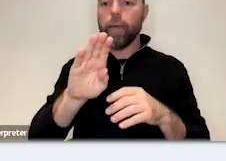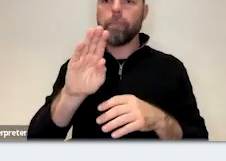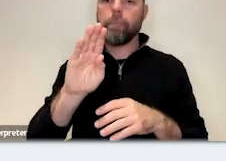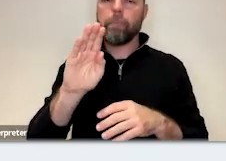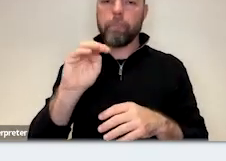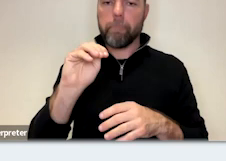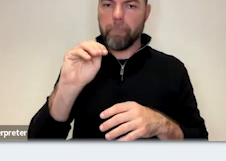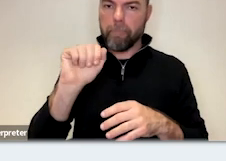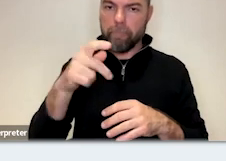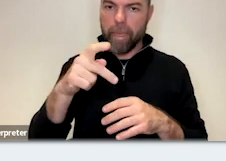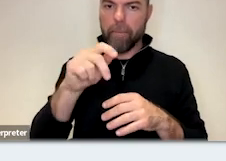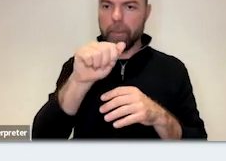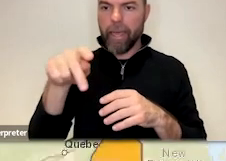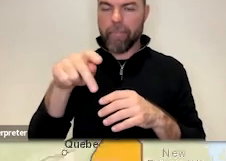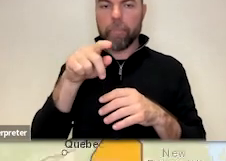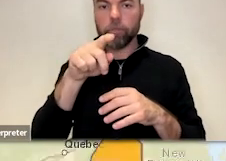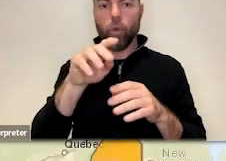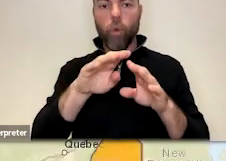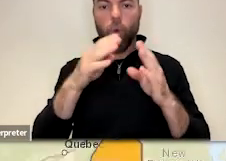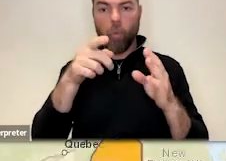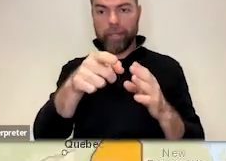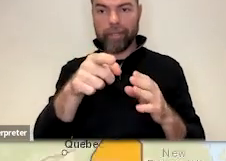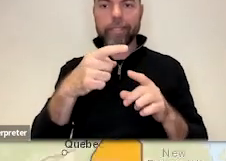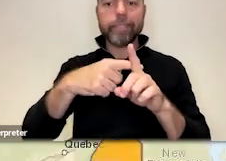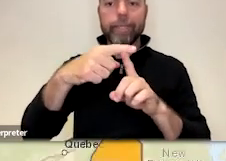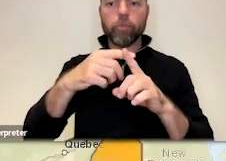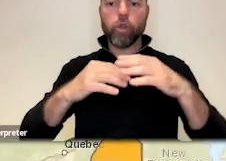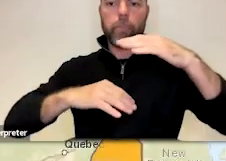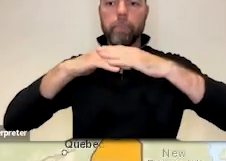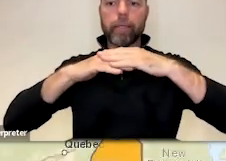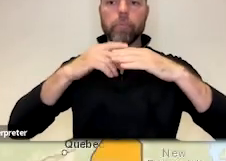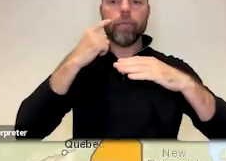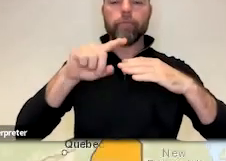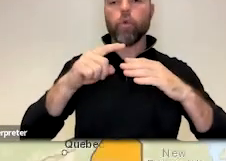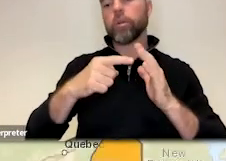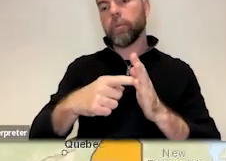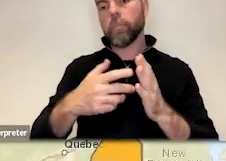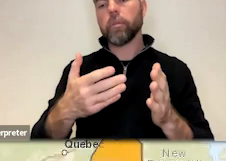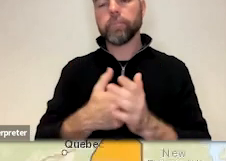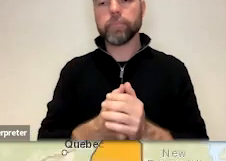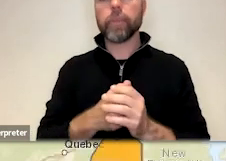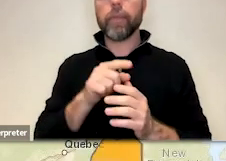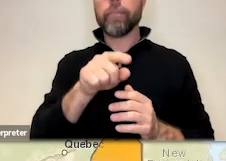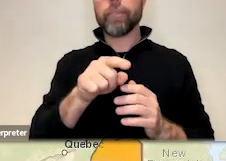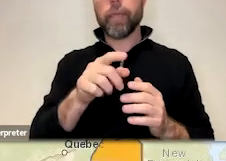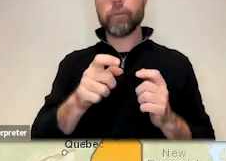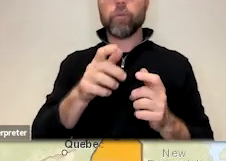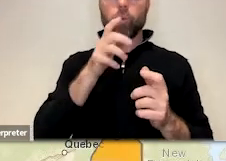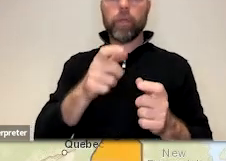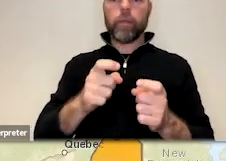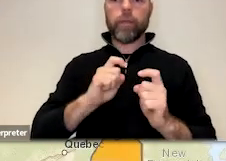applications. And if I open one up here, I have temperature maximums over here, for example. This is going to give